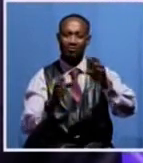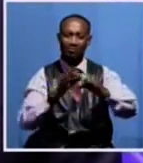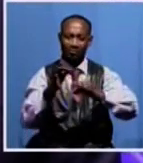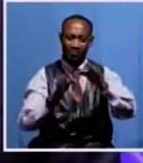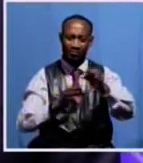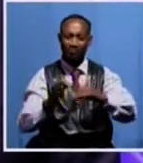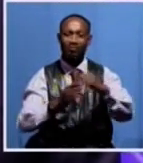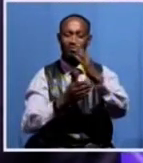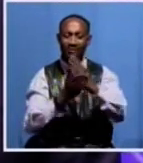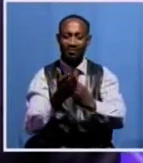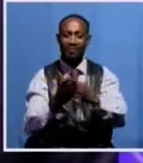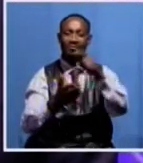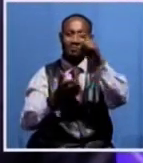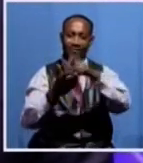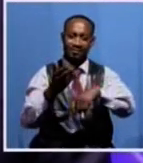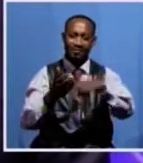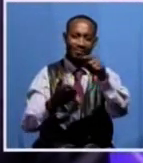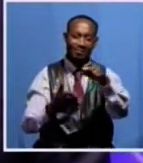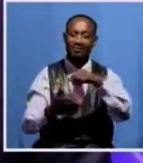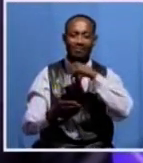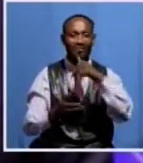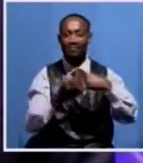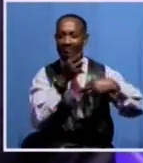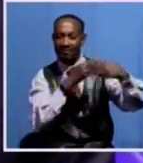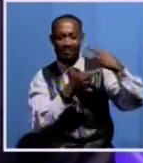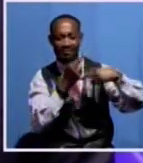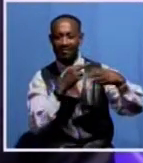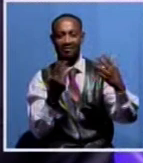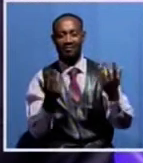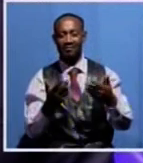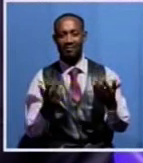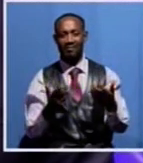Some of these fees have not been revised since God knows when.